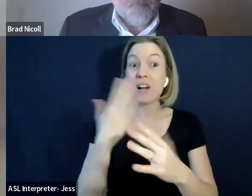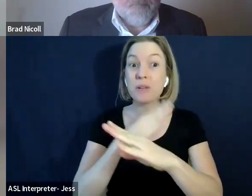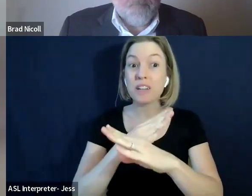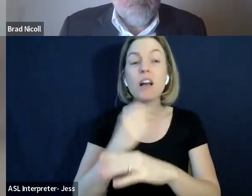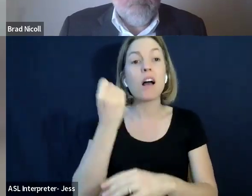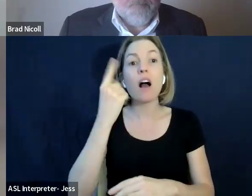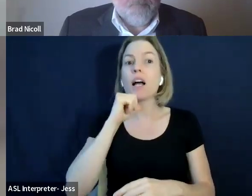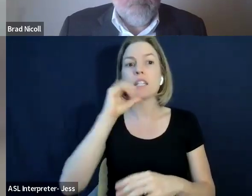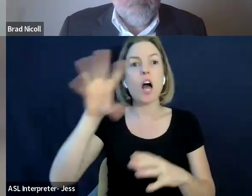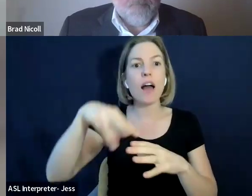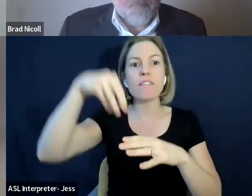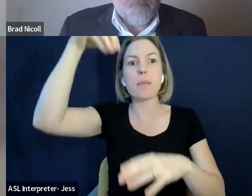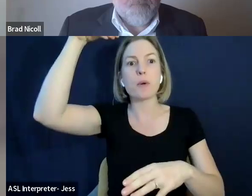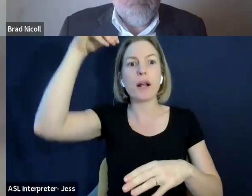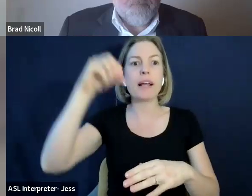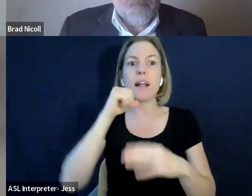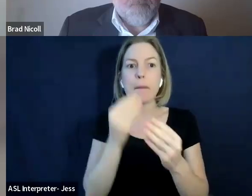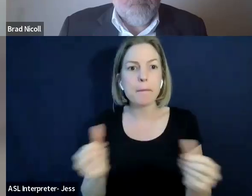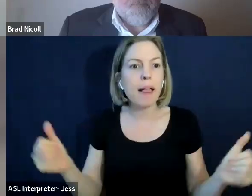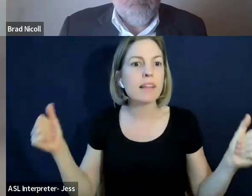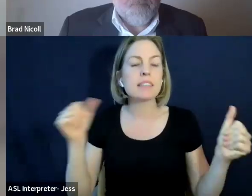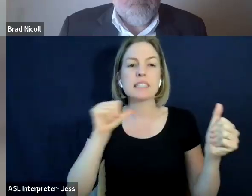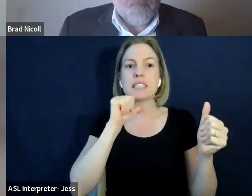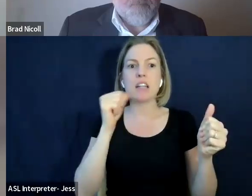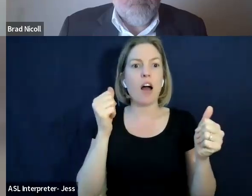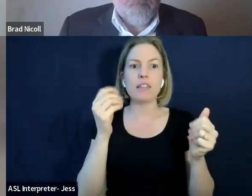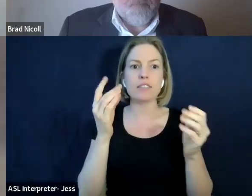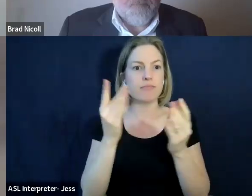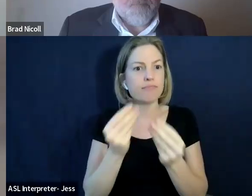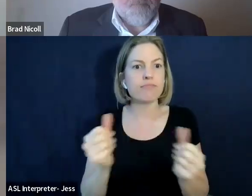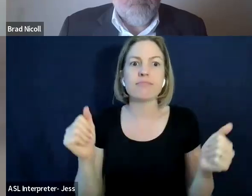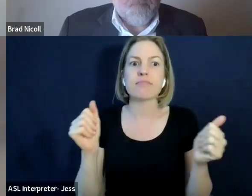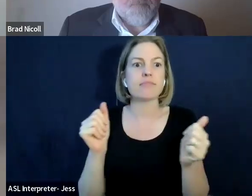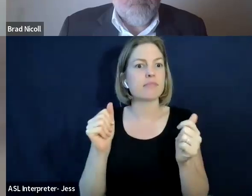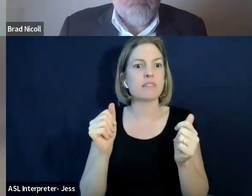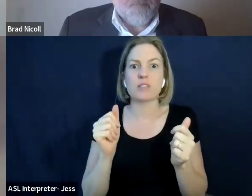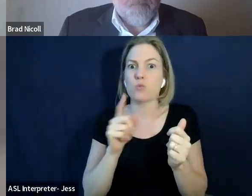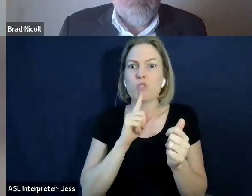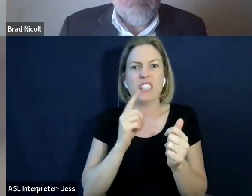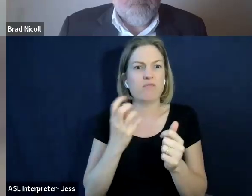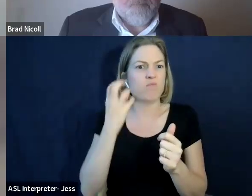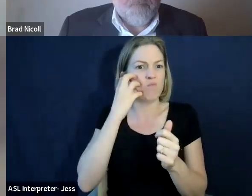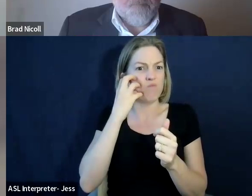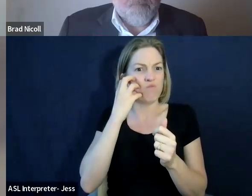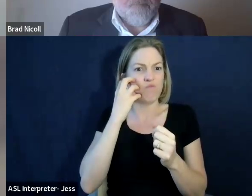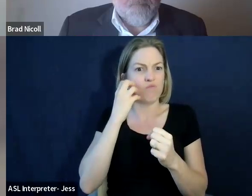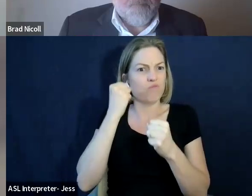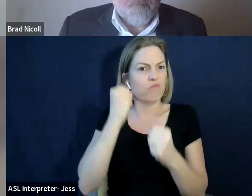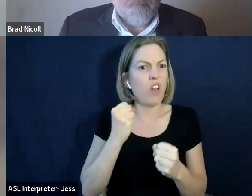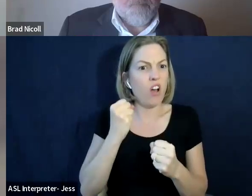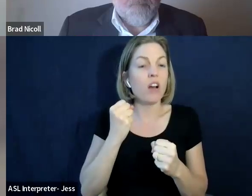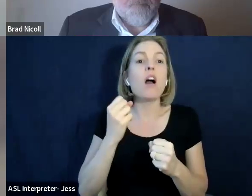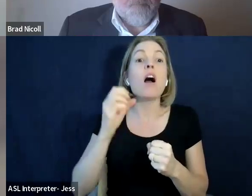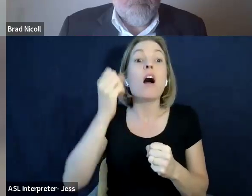evaporate, melt, dissolve, or otherwise degrade. It stays in place, which is fine if it's buried in